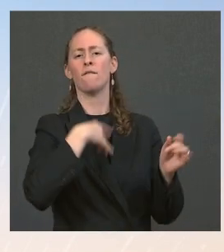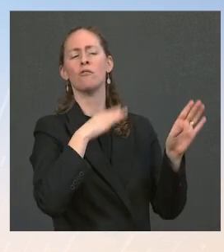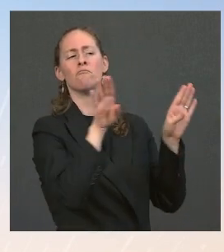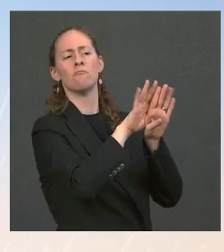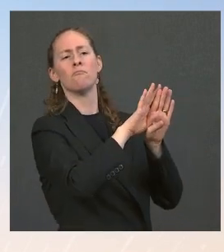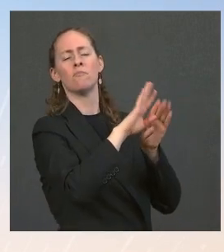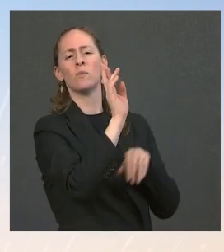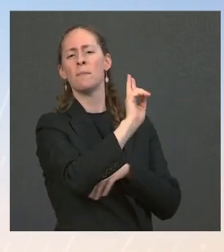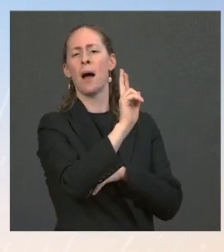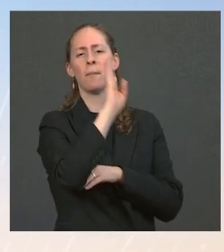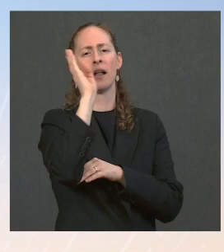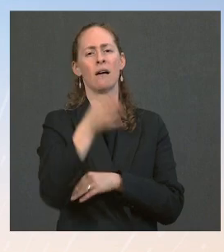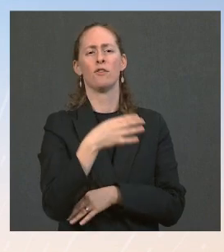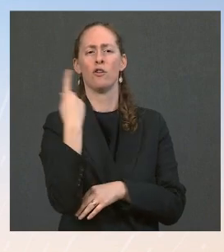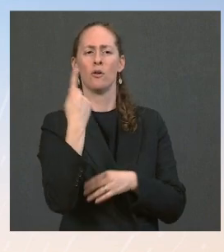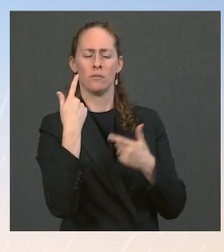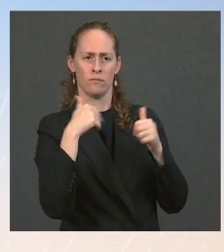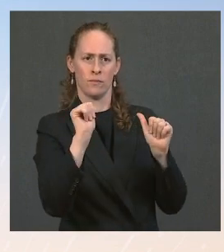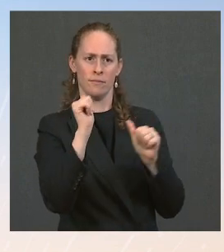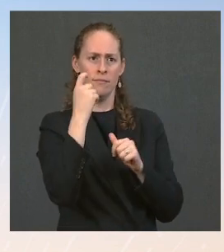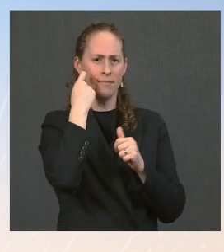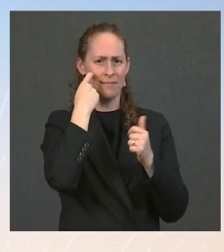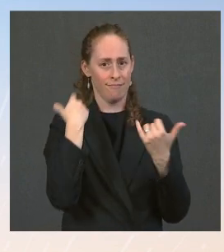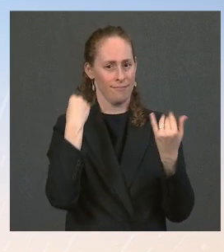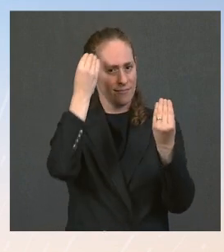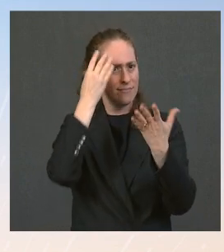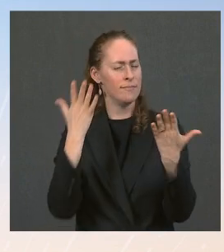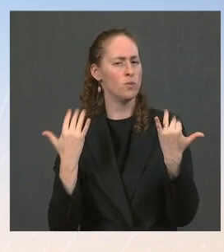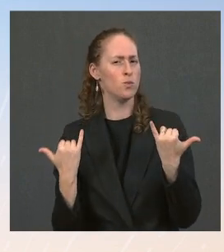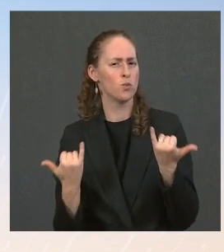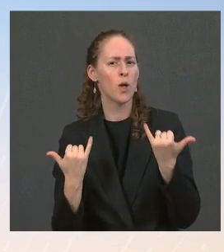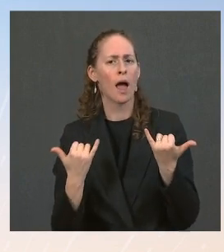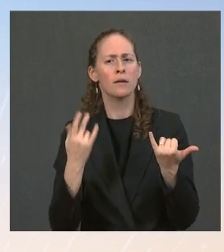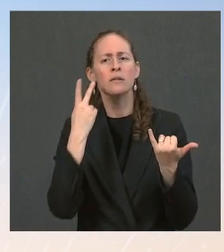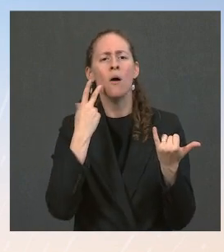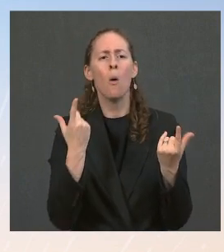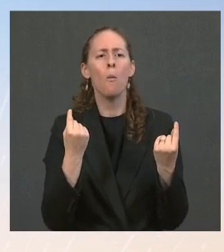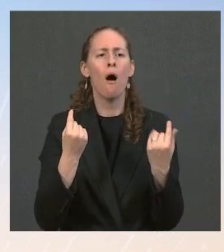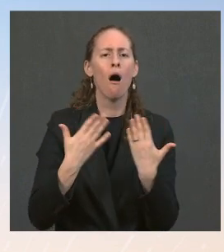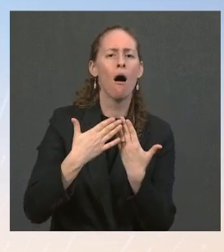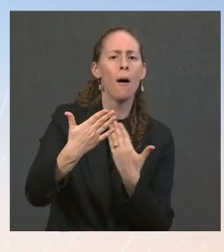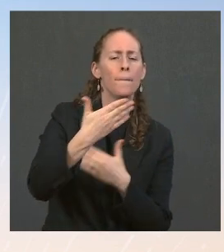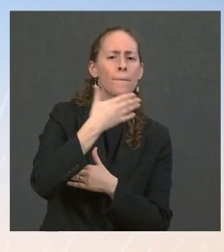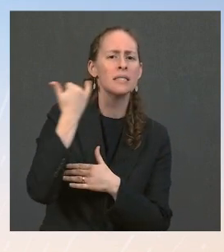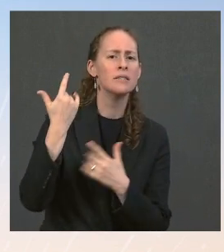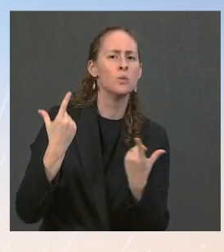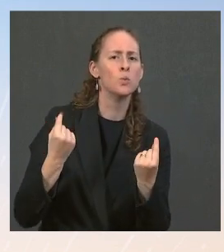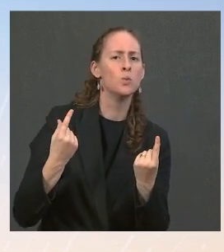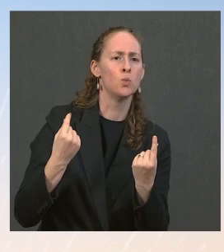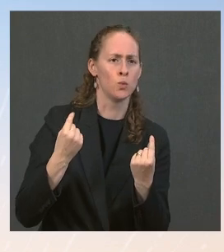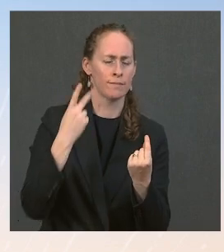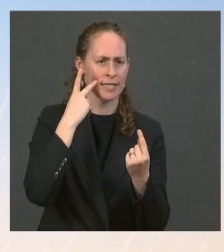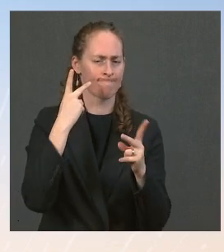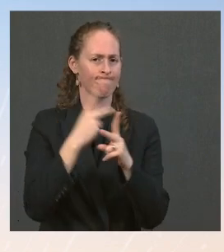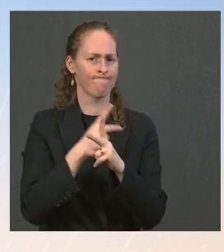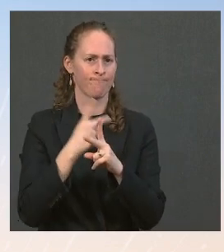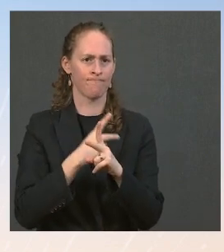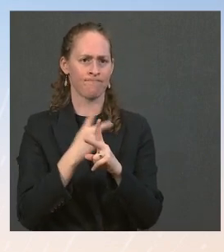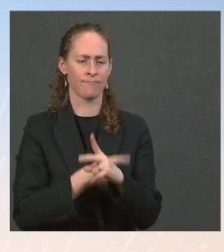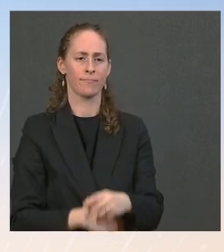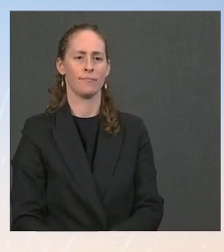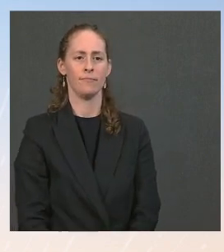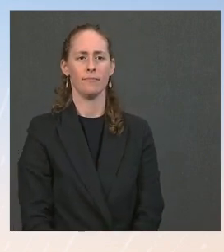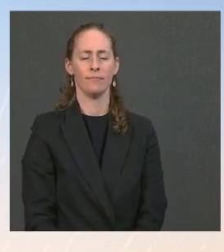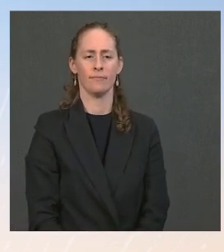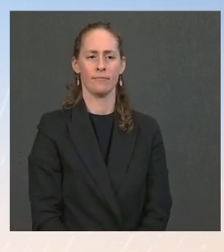announcement today, and we'll see through consultations what the best steps are moving forward. And again, as I noted earlier, that includes